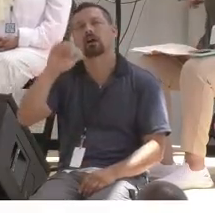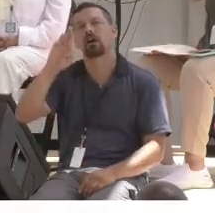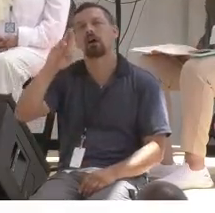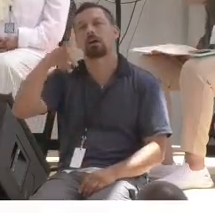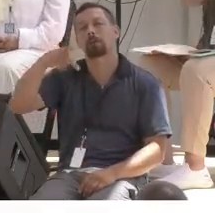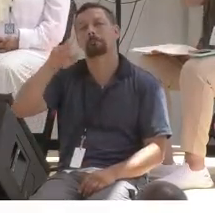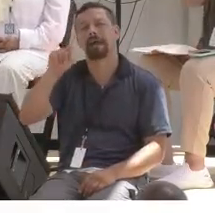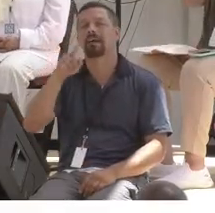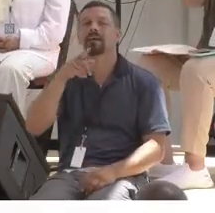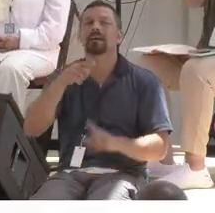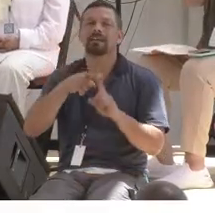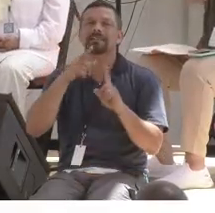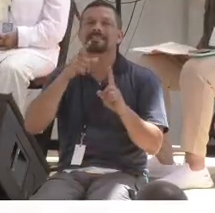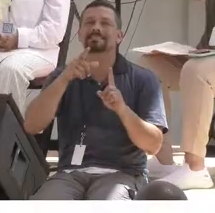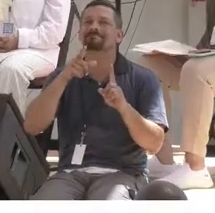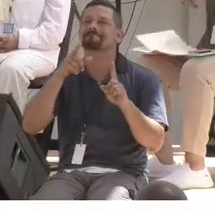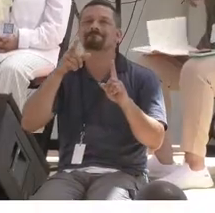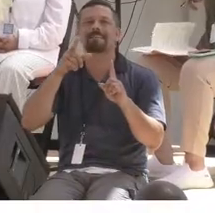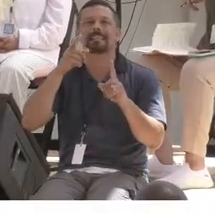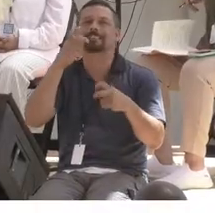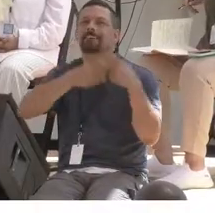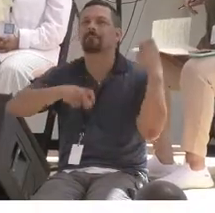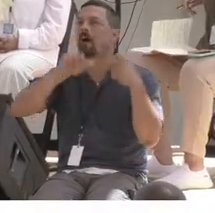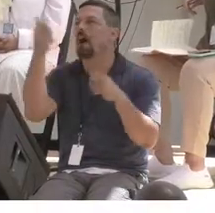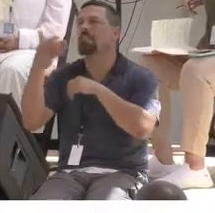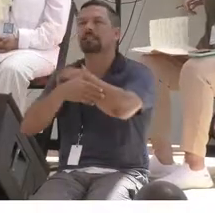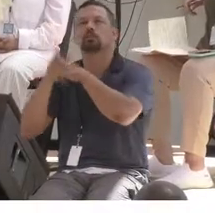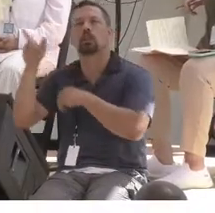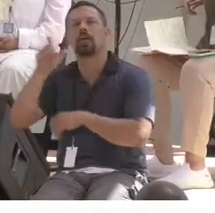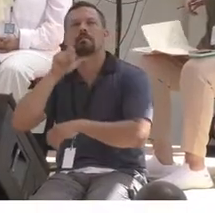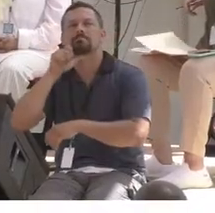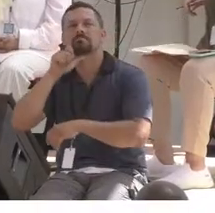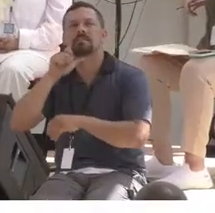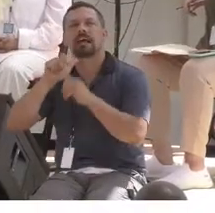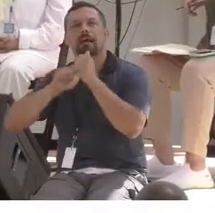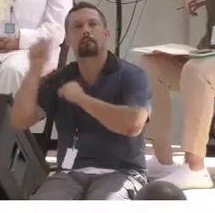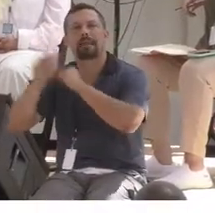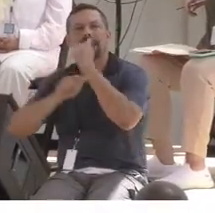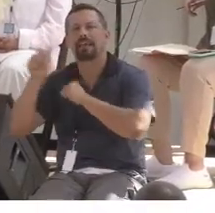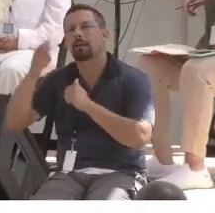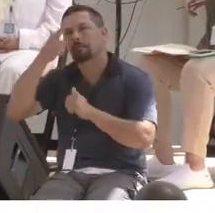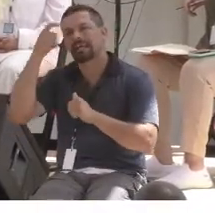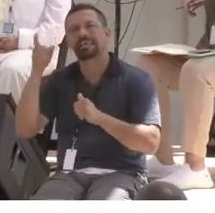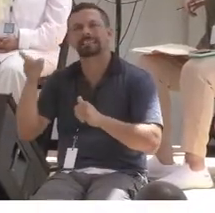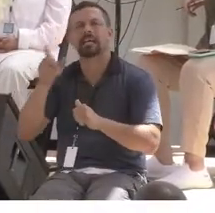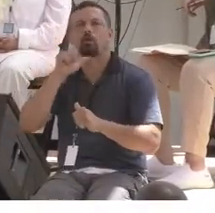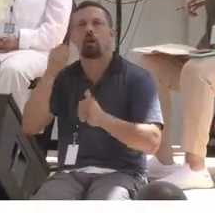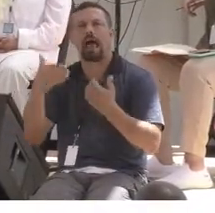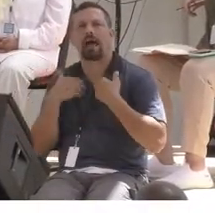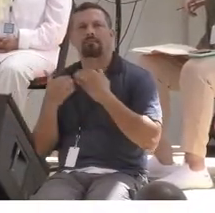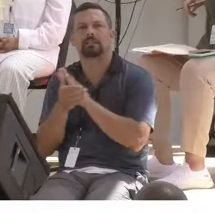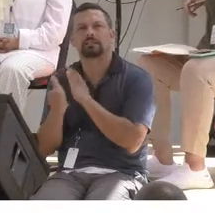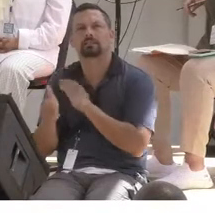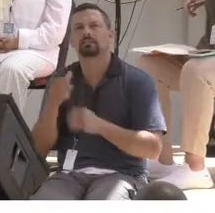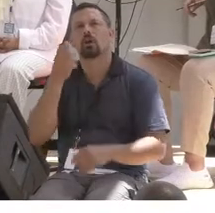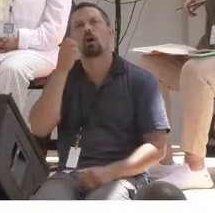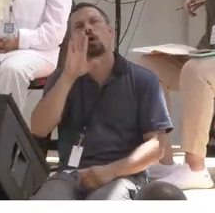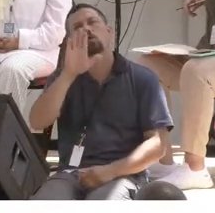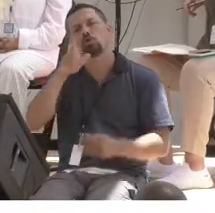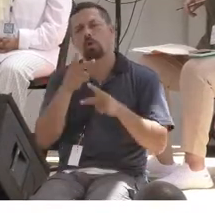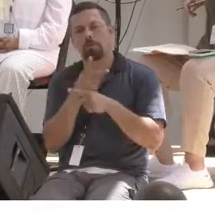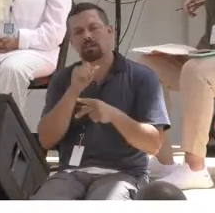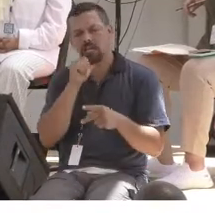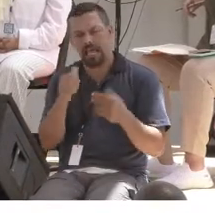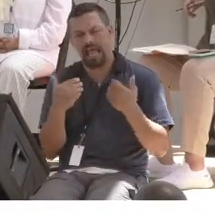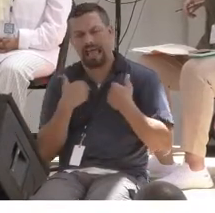example, Iran's the leader in handmade carpets. It's difficult to compete if your product isn't different or if your product doesn't offer something. So we work a lot